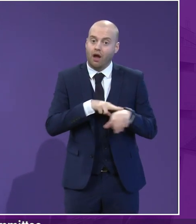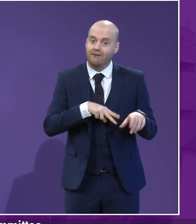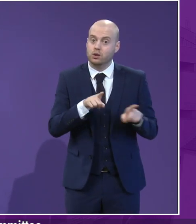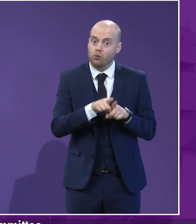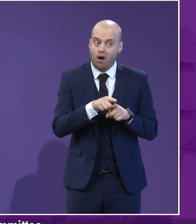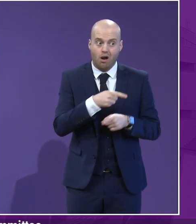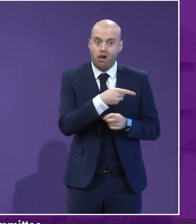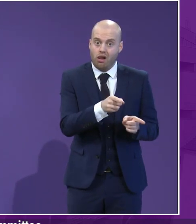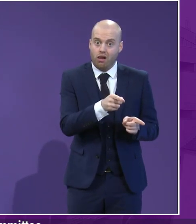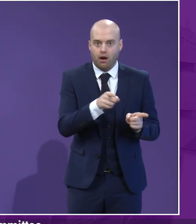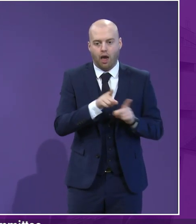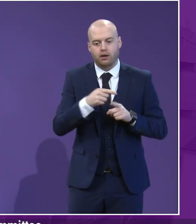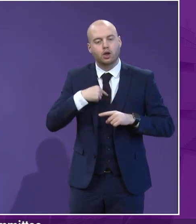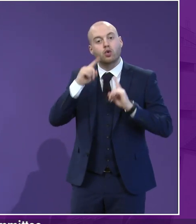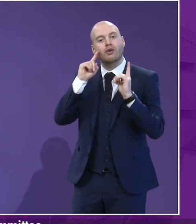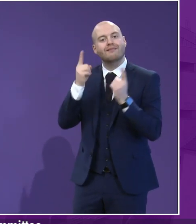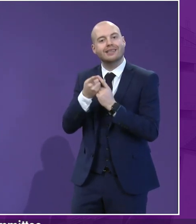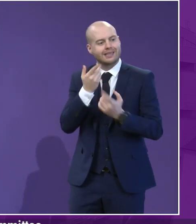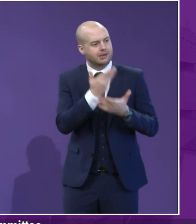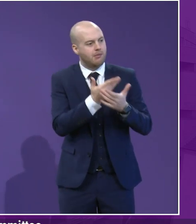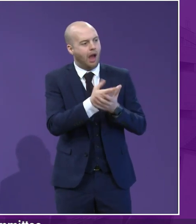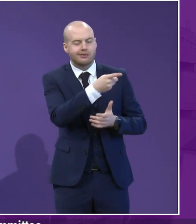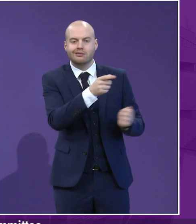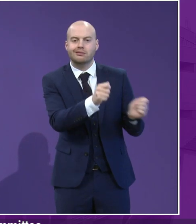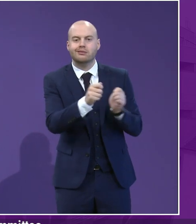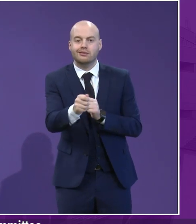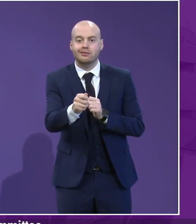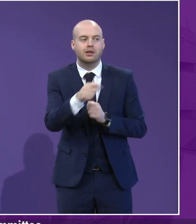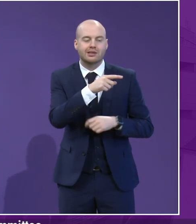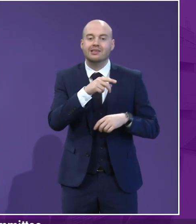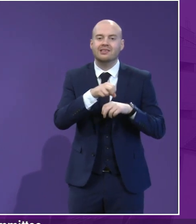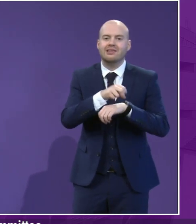adjust. And the balance between what you were saying about reasonable adjustments,